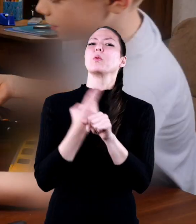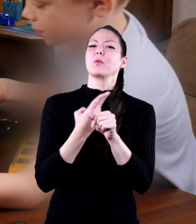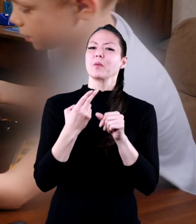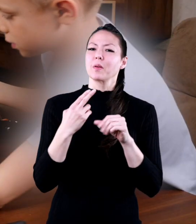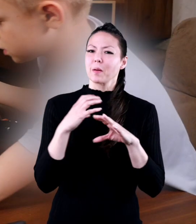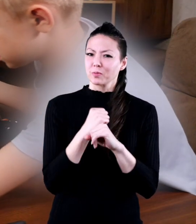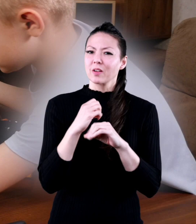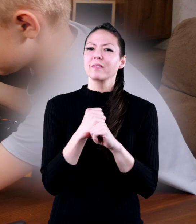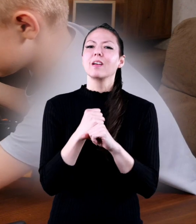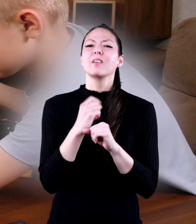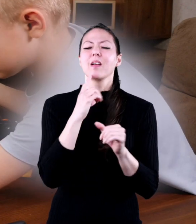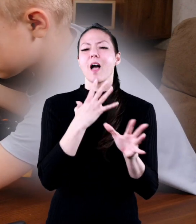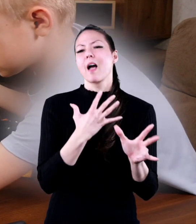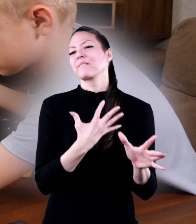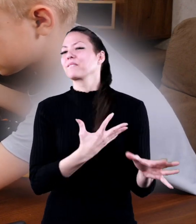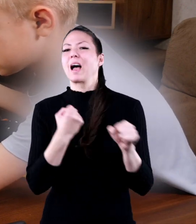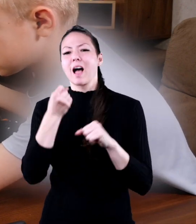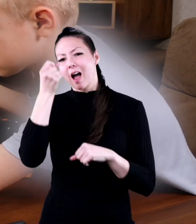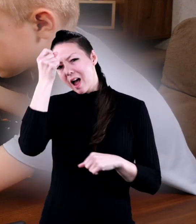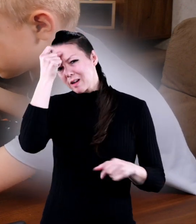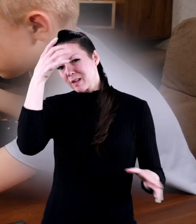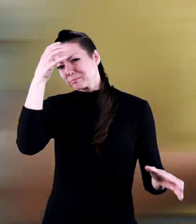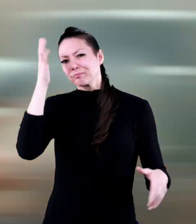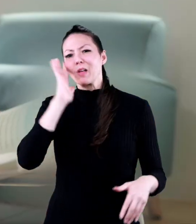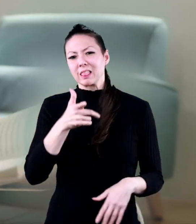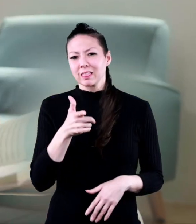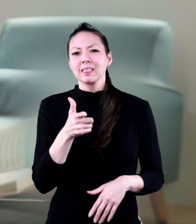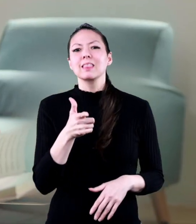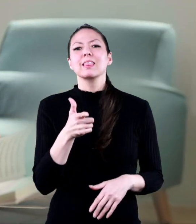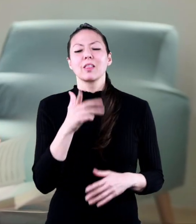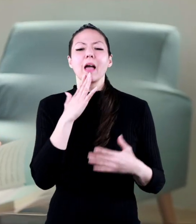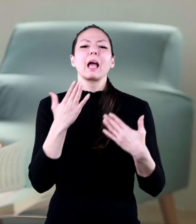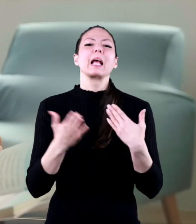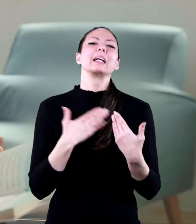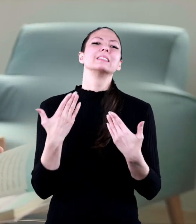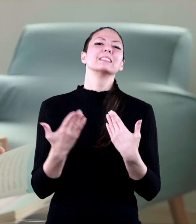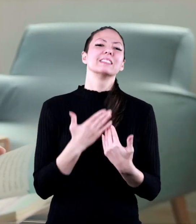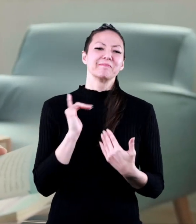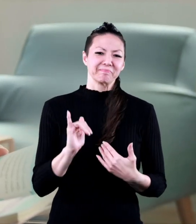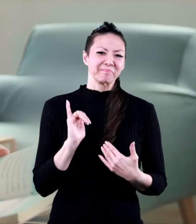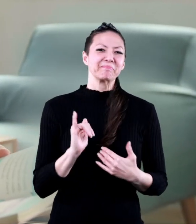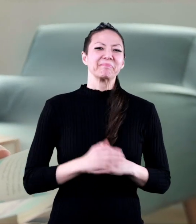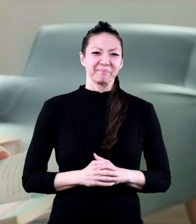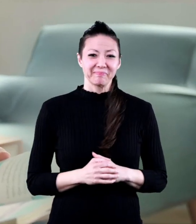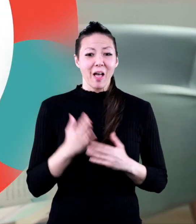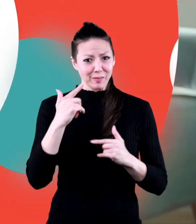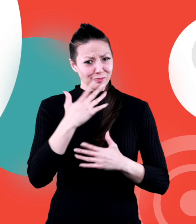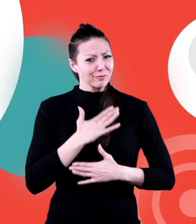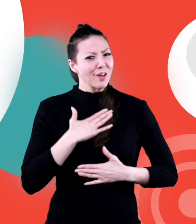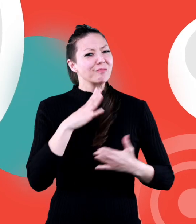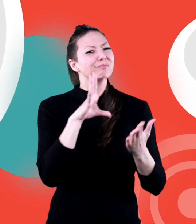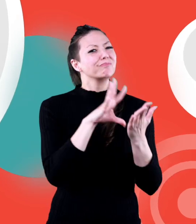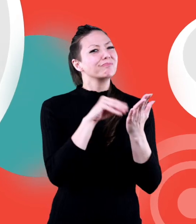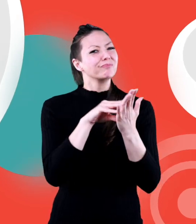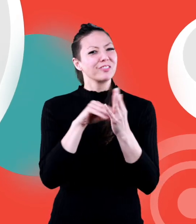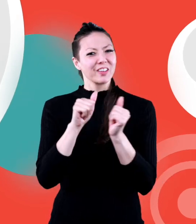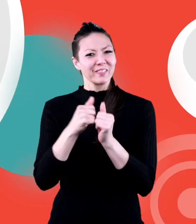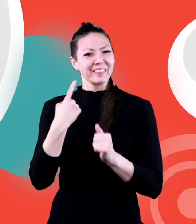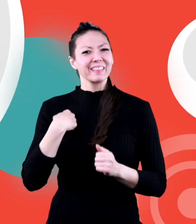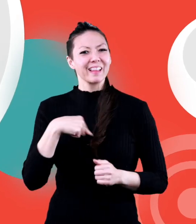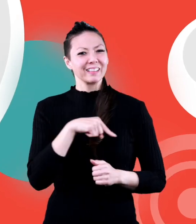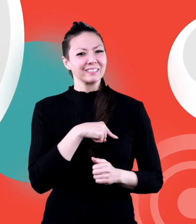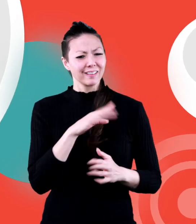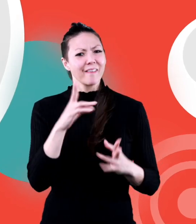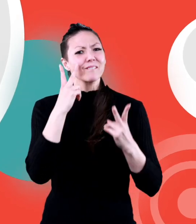use abbreviations, the faster you'll be able to learn them, and the easier they'll be to use. Hope you had fun learning